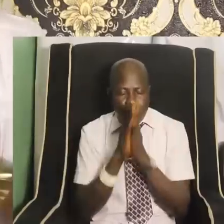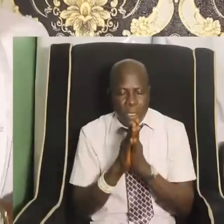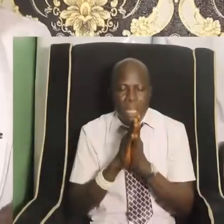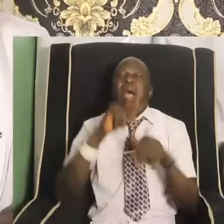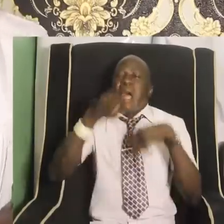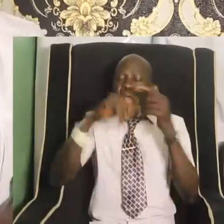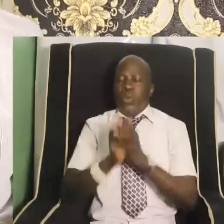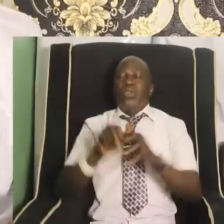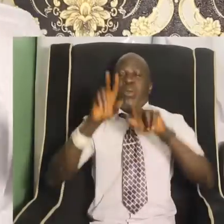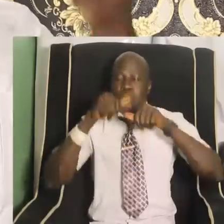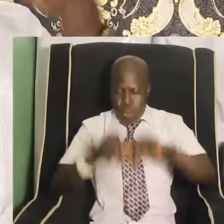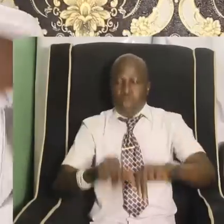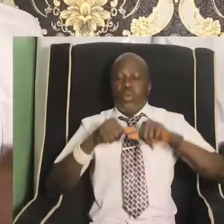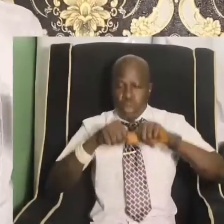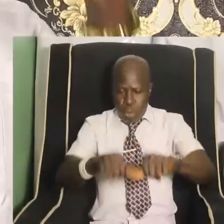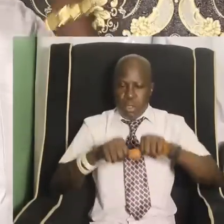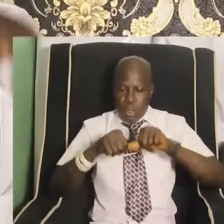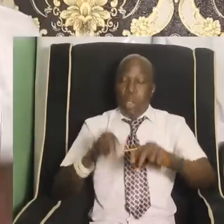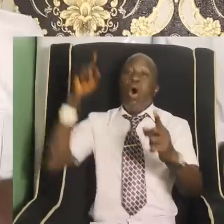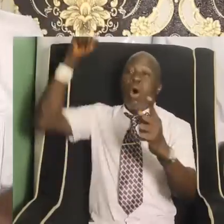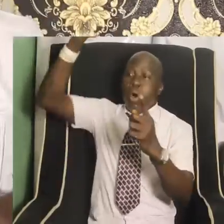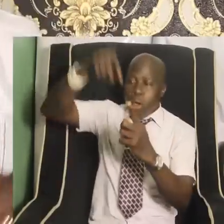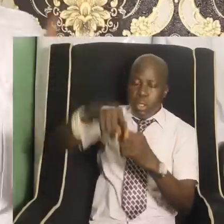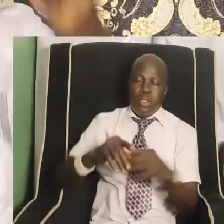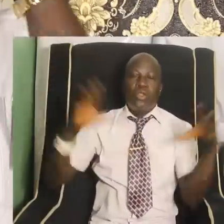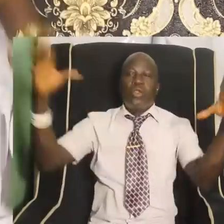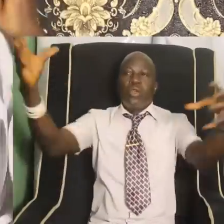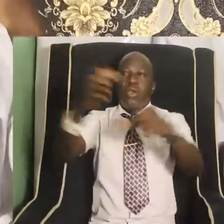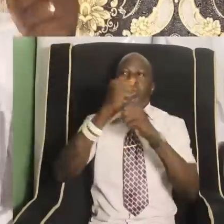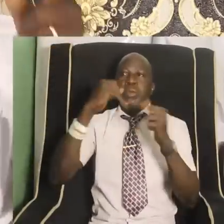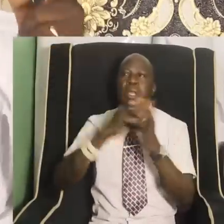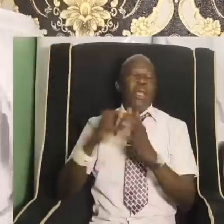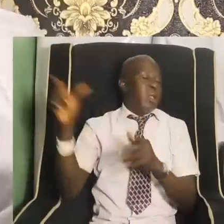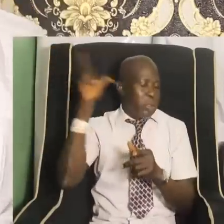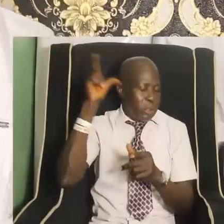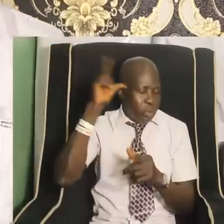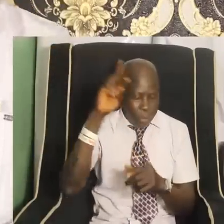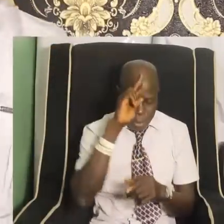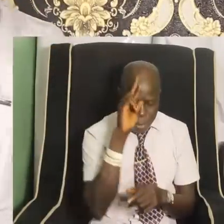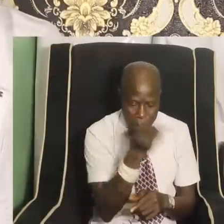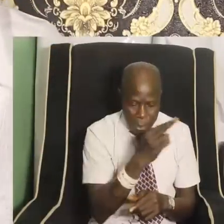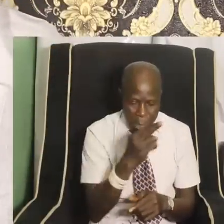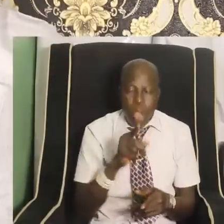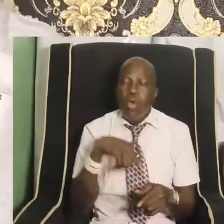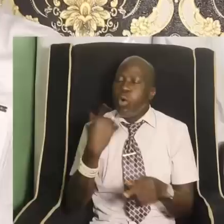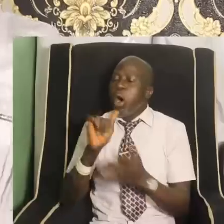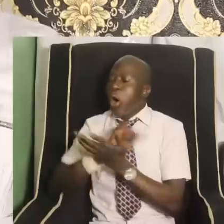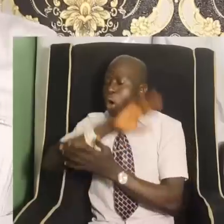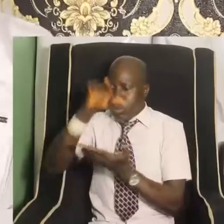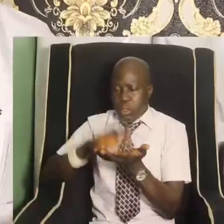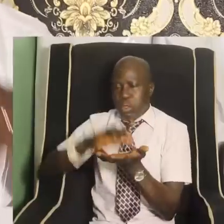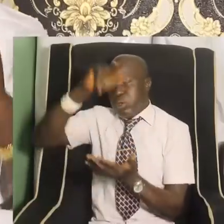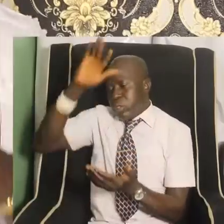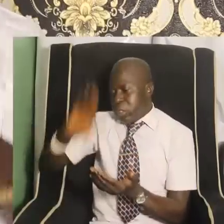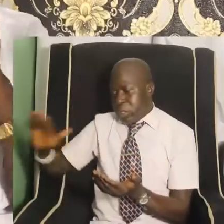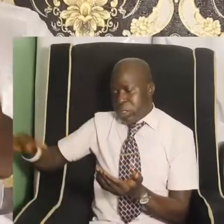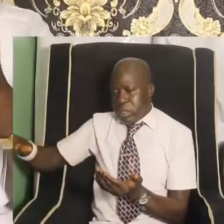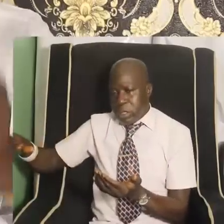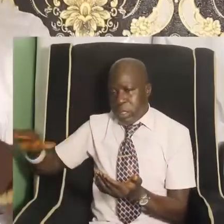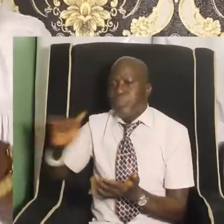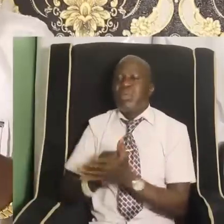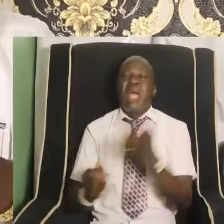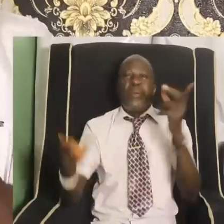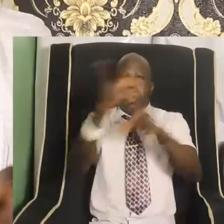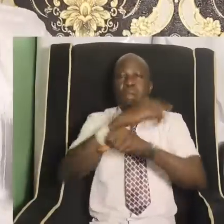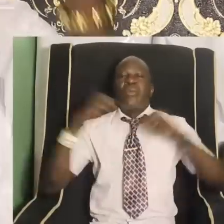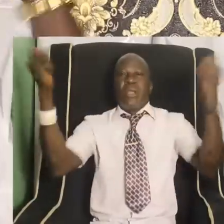what prayer, man? You will not continue. Till you will come Bobby, sir. Listen to me, oh, sir. Go every glorious to man, if you